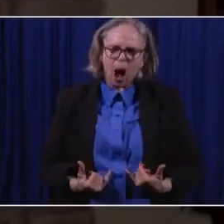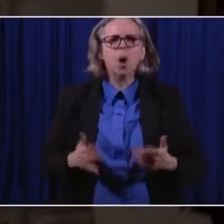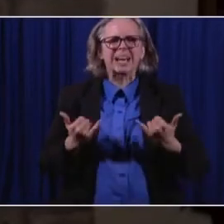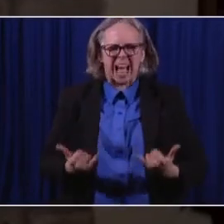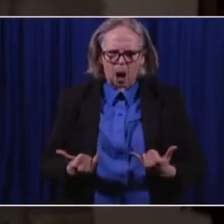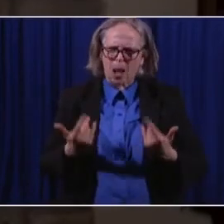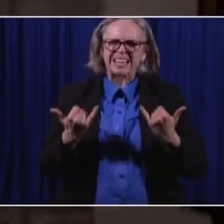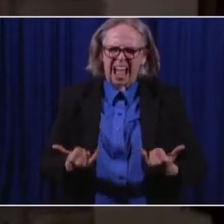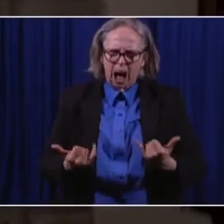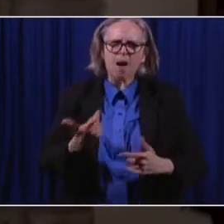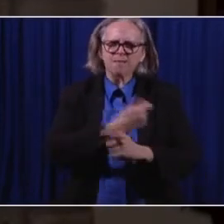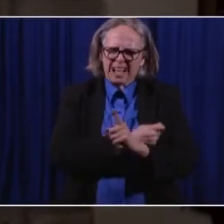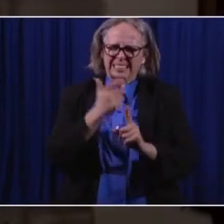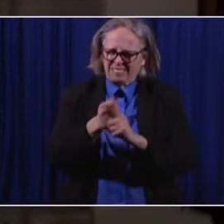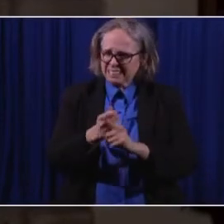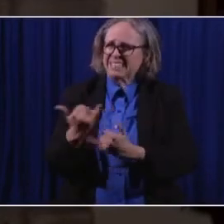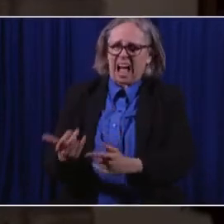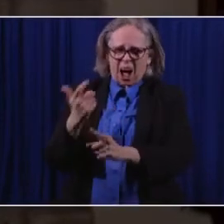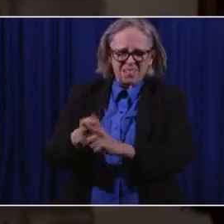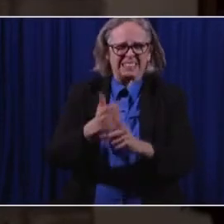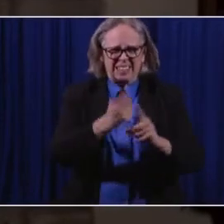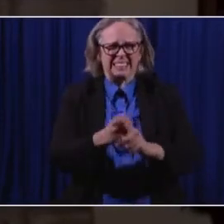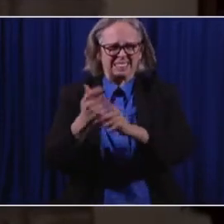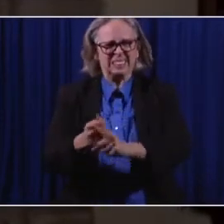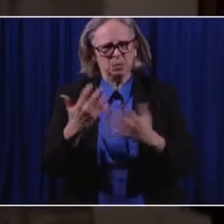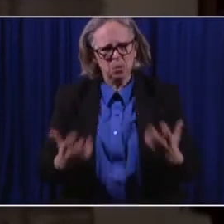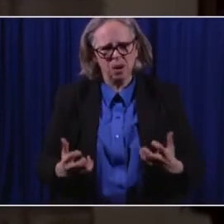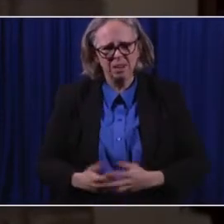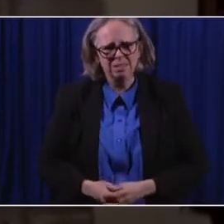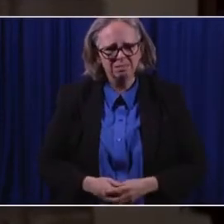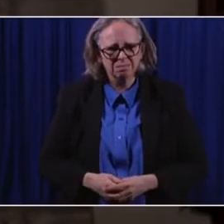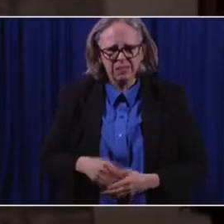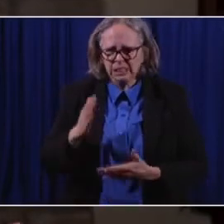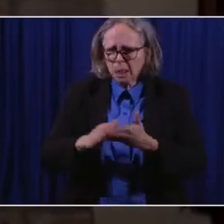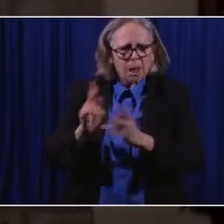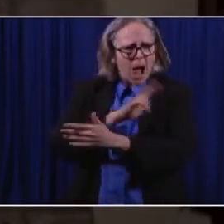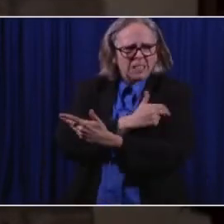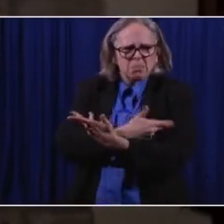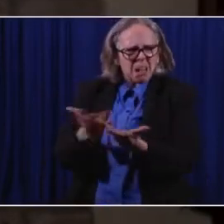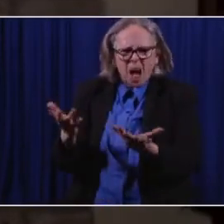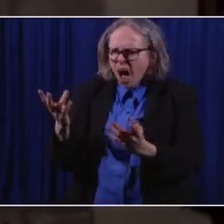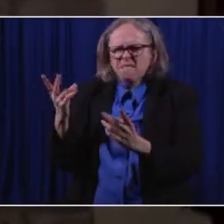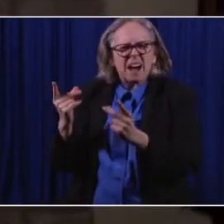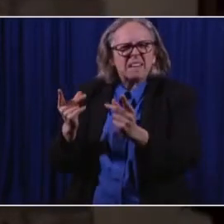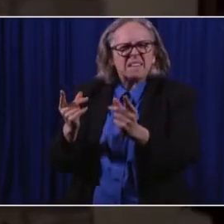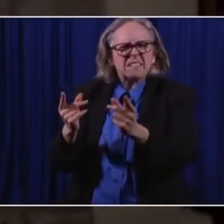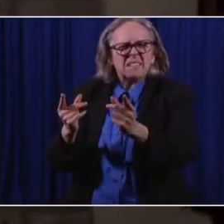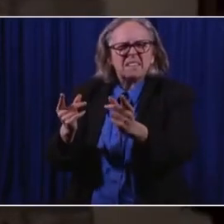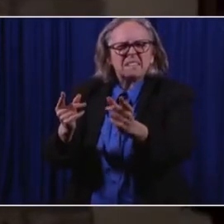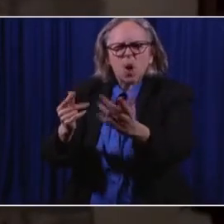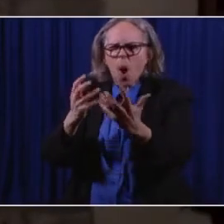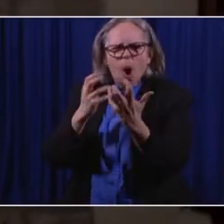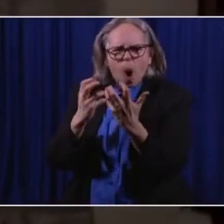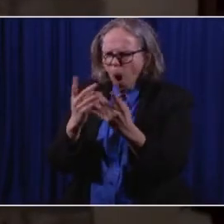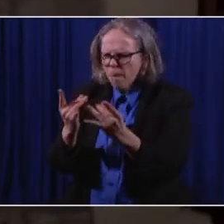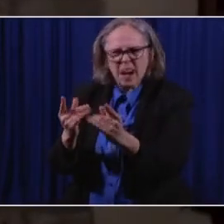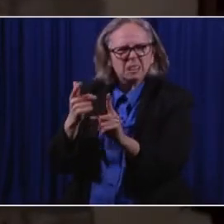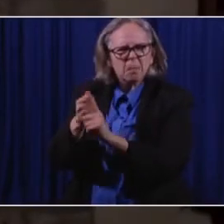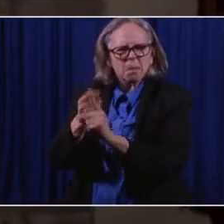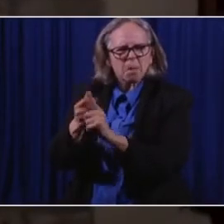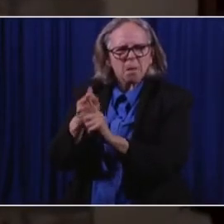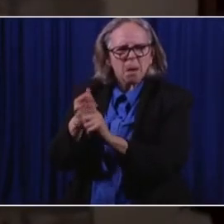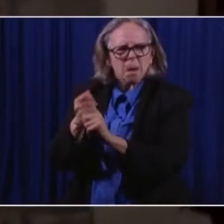look, I'm not going to get into details. You got some hospitals that have been going gangbusters. I mean, they just, boom, knocked it out. You